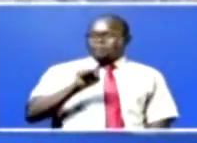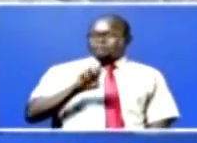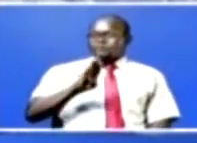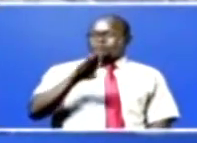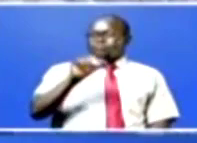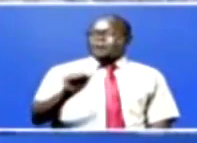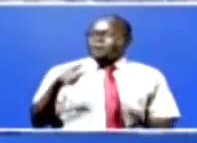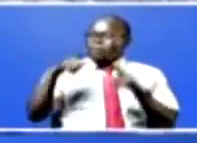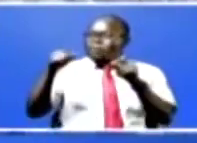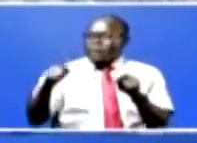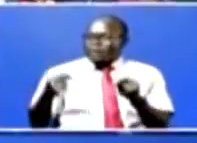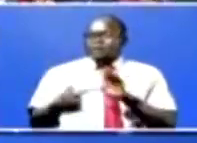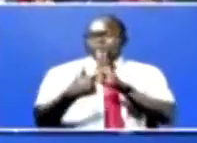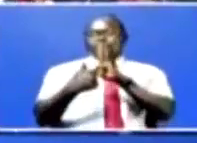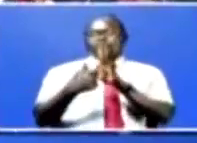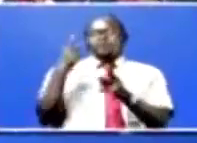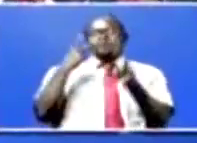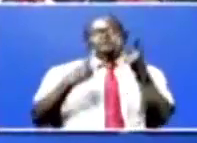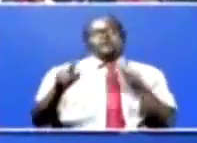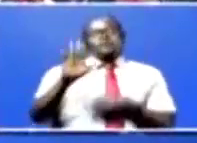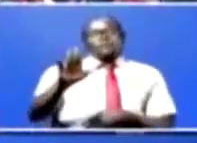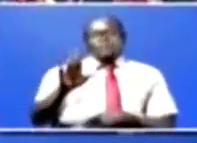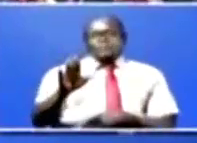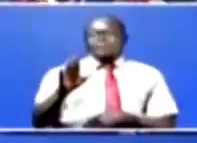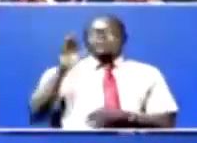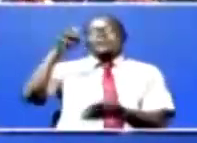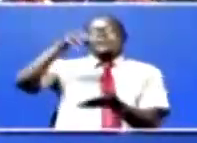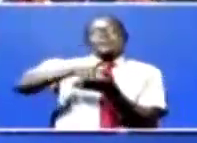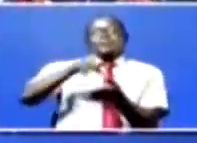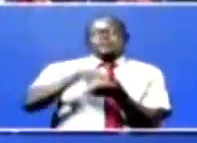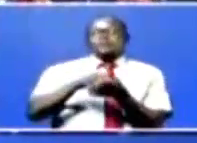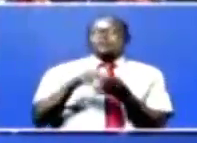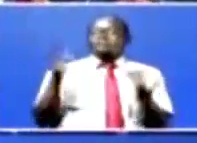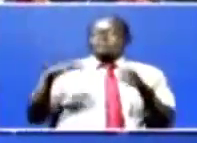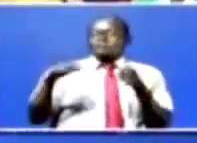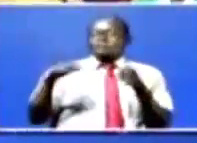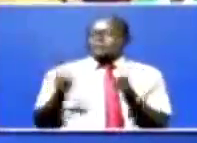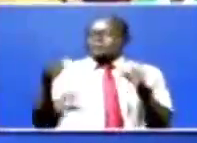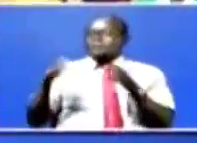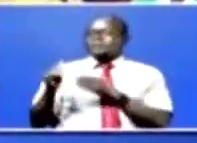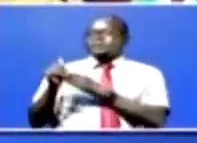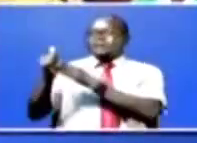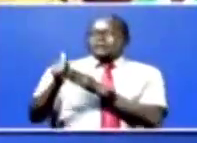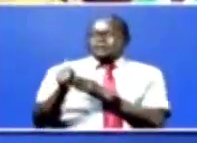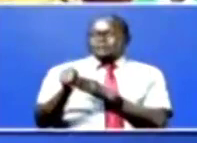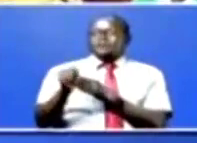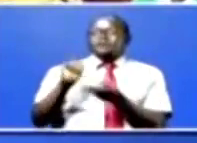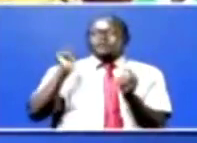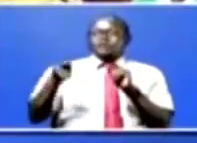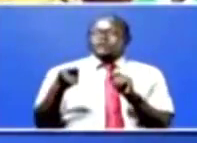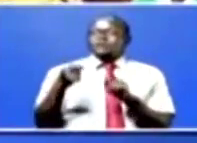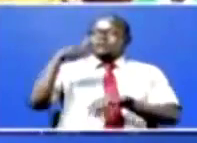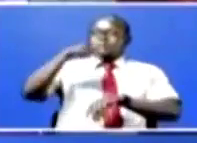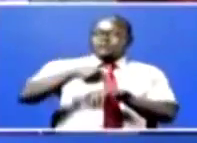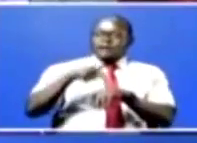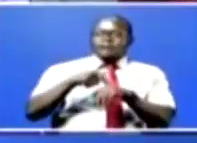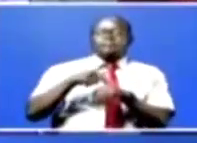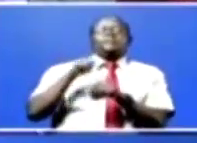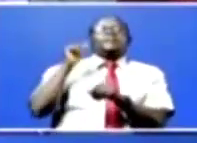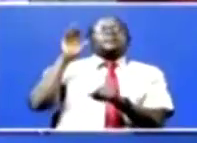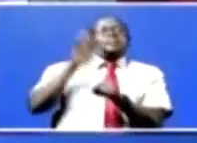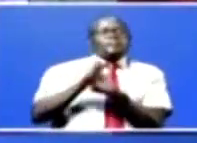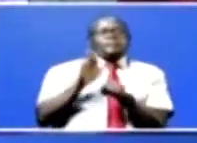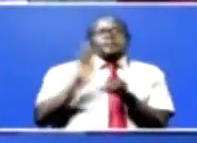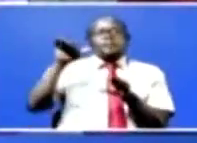to air their views. The positions of majority and minority in parliament can only be changed when majority of the